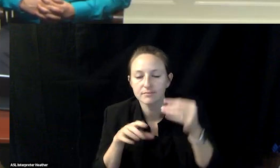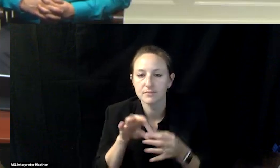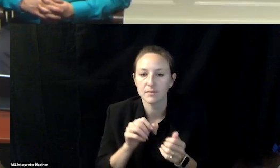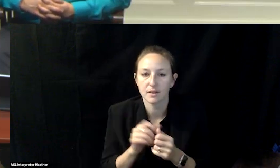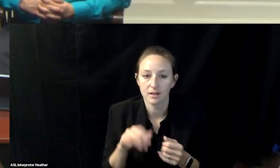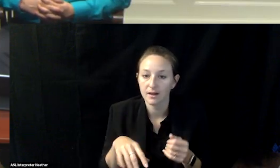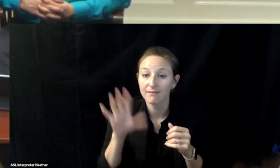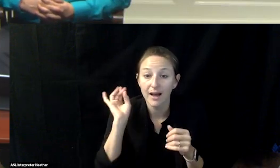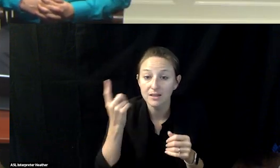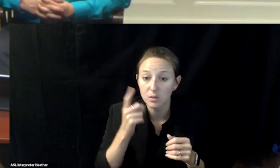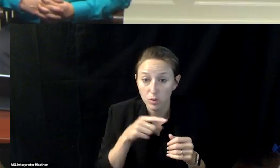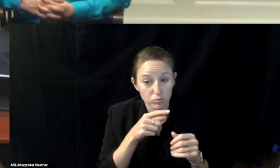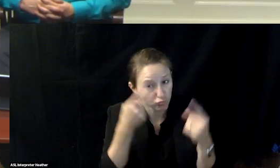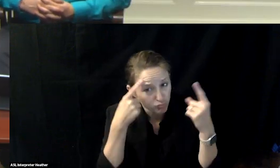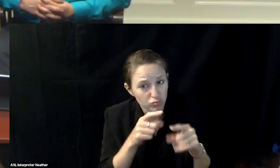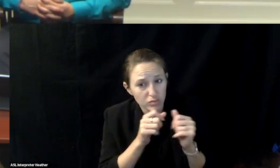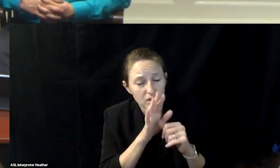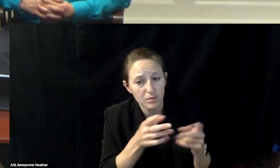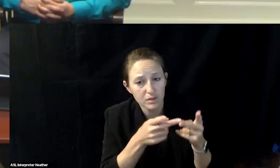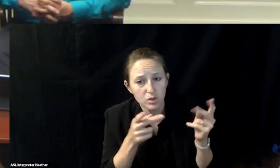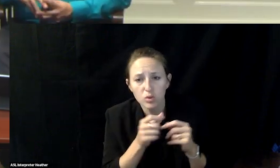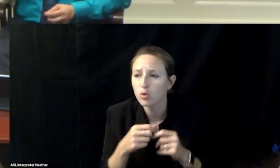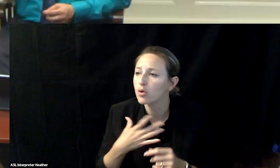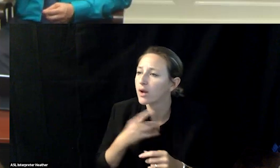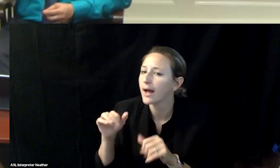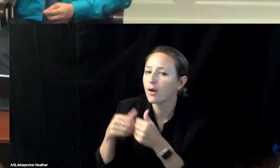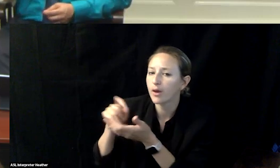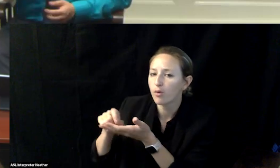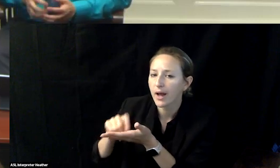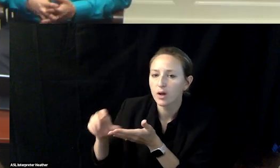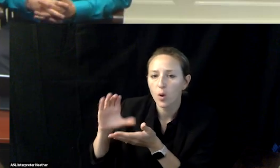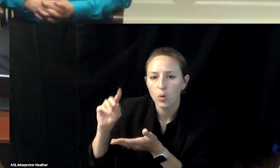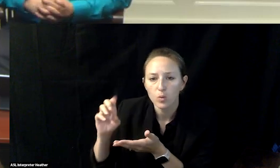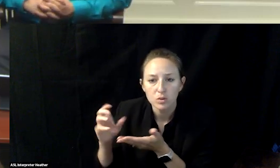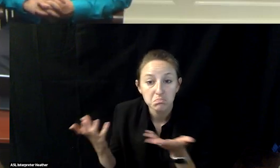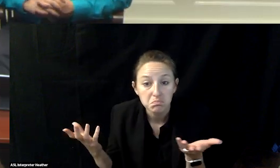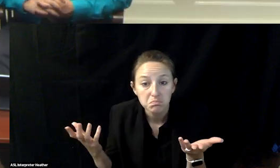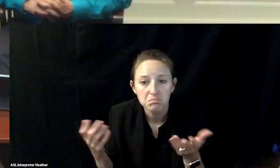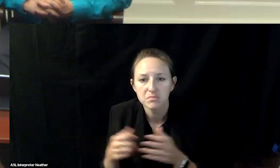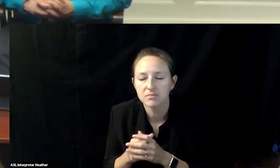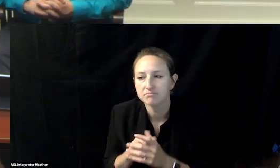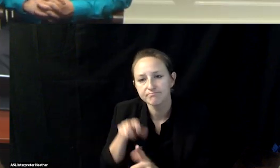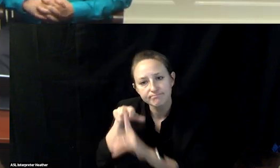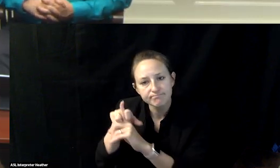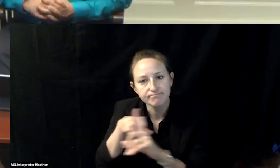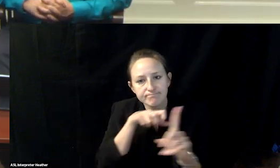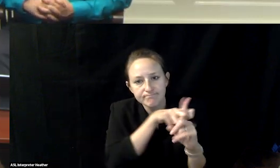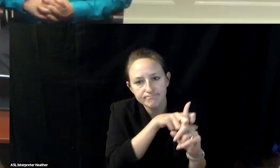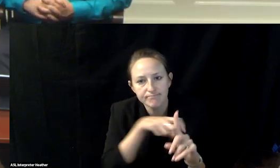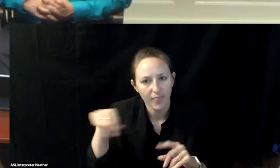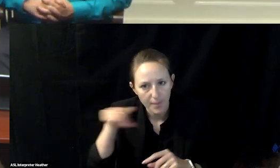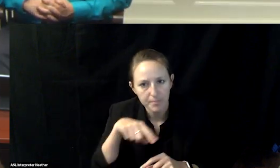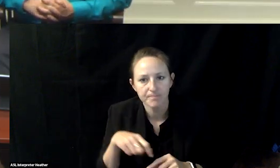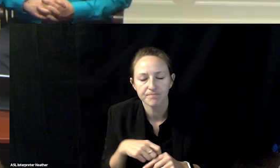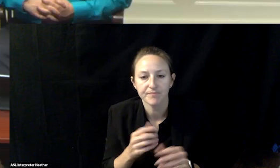you agree with their position, or you like the way that they write or things like that, and they seem to know their thing around accessibility, just approach